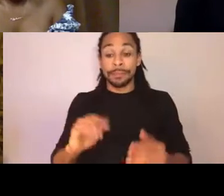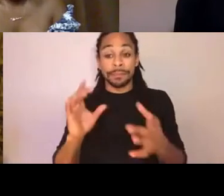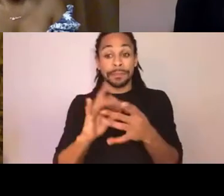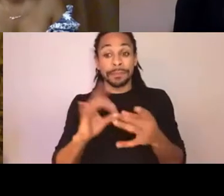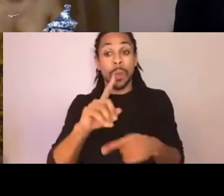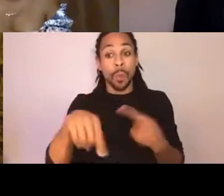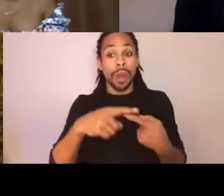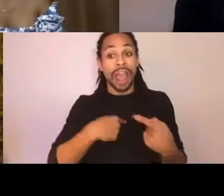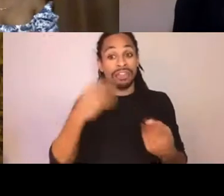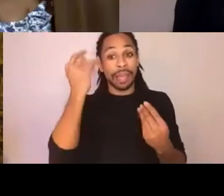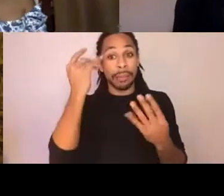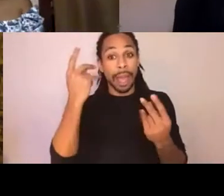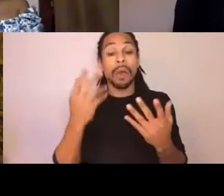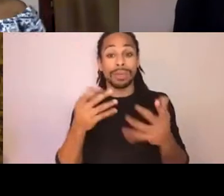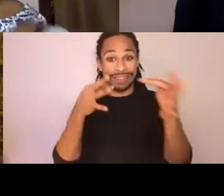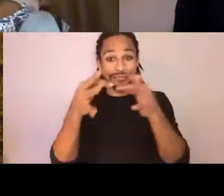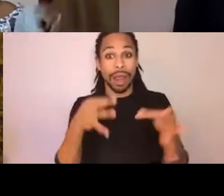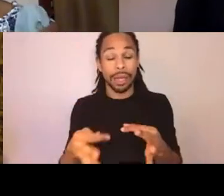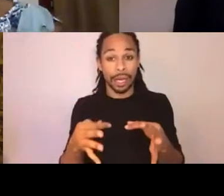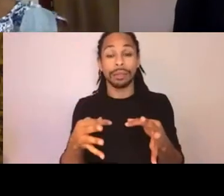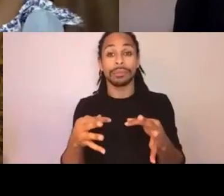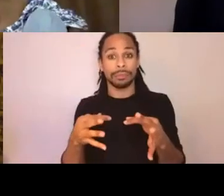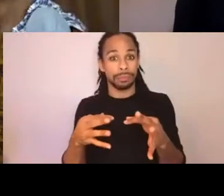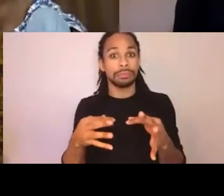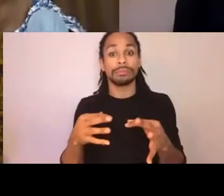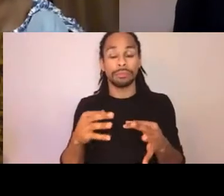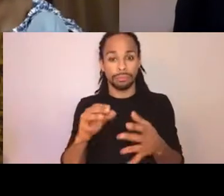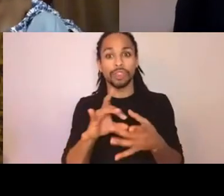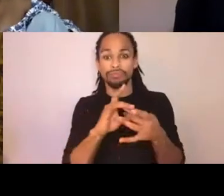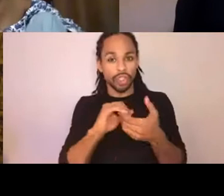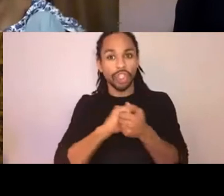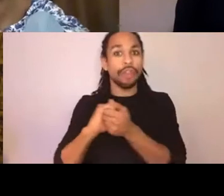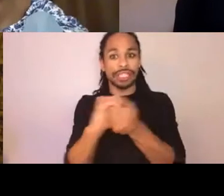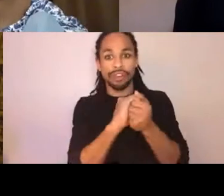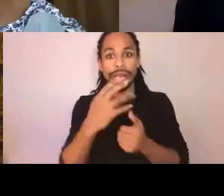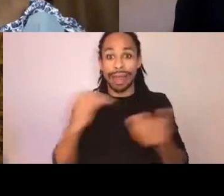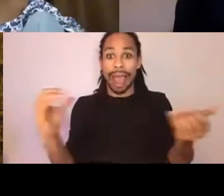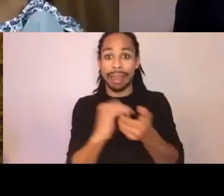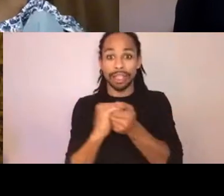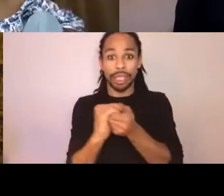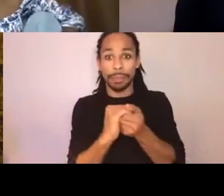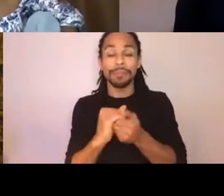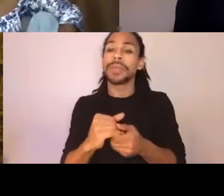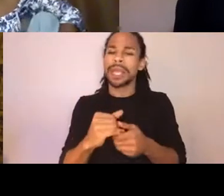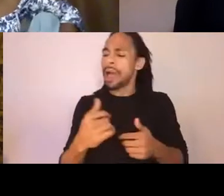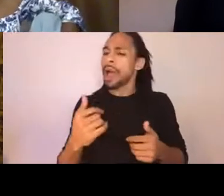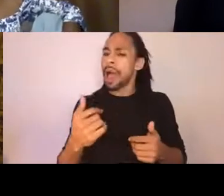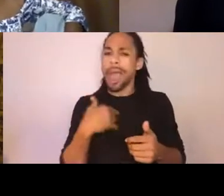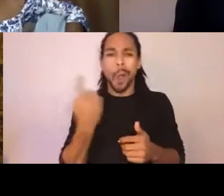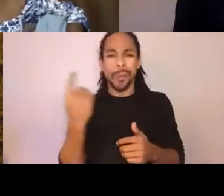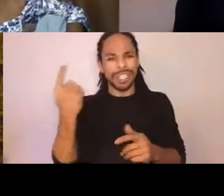allyship, to me, it ultimately always goes back to relationship building, like true,